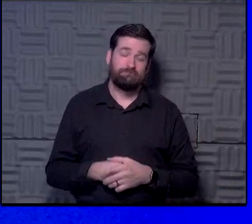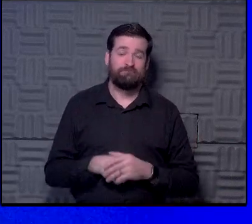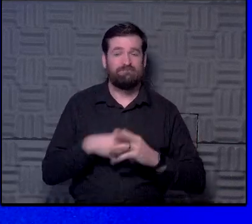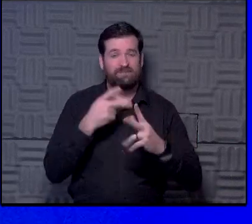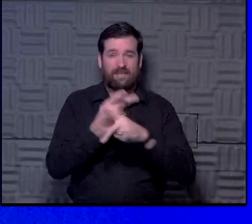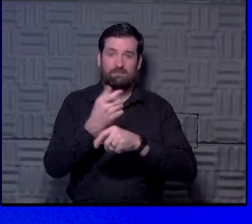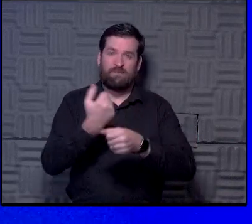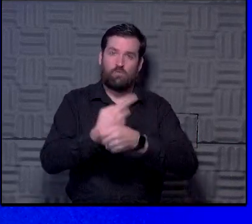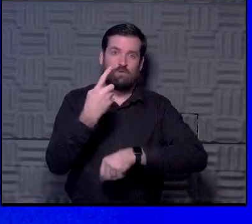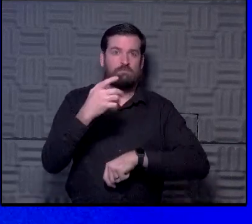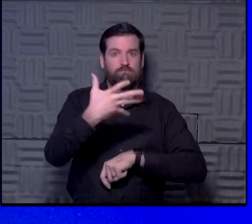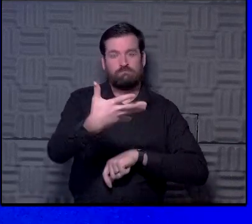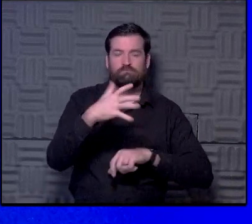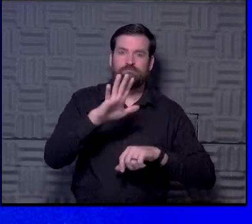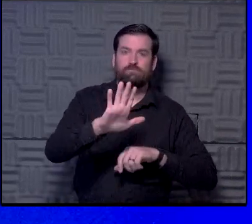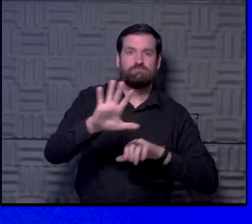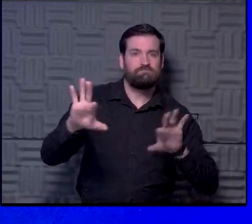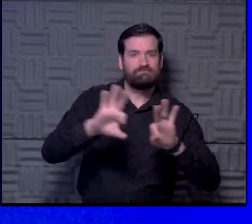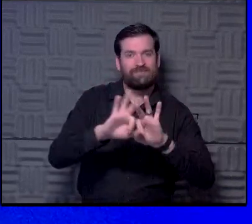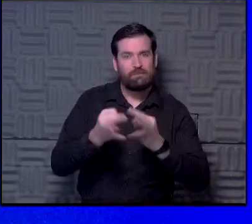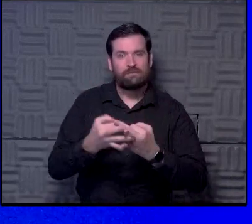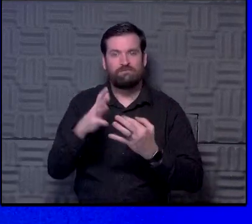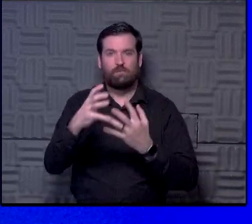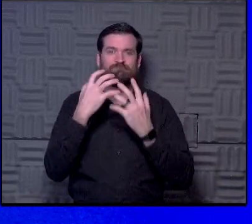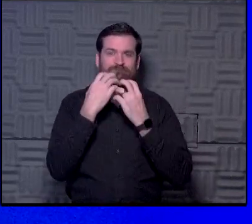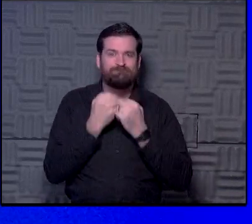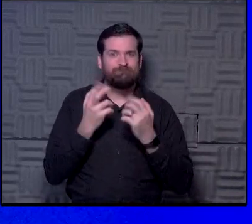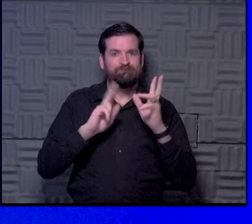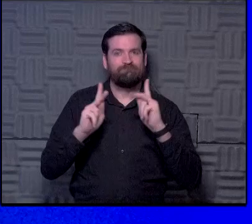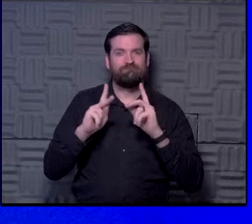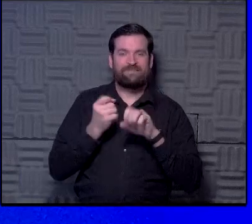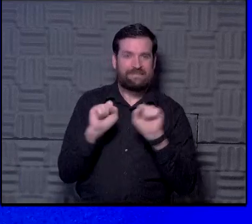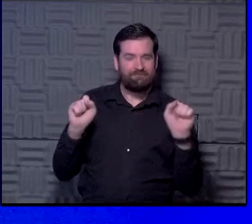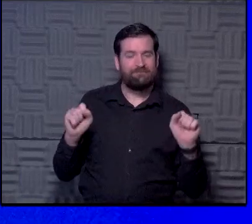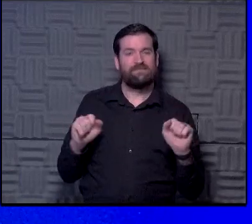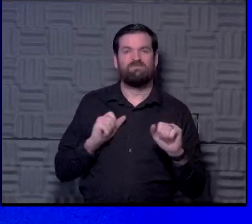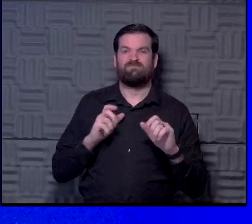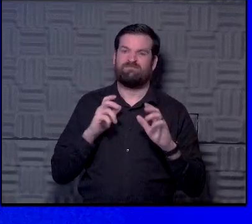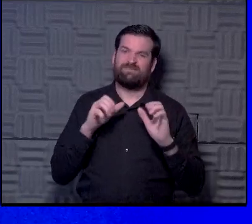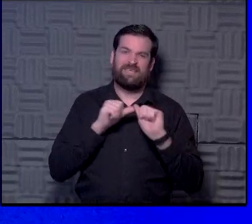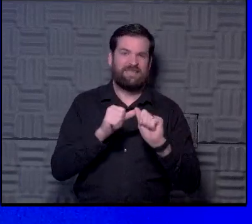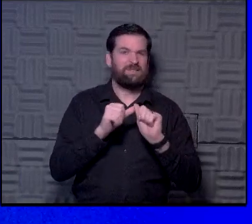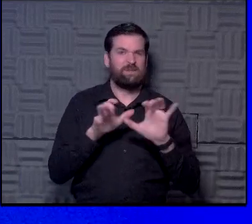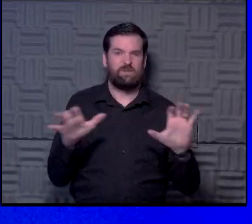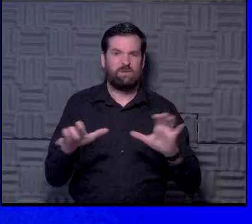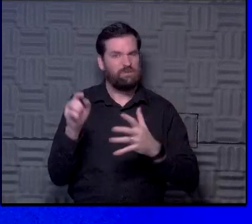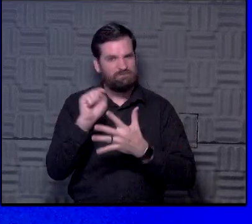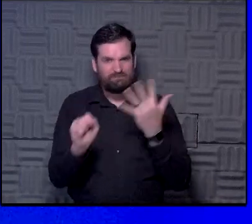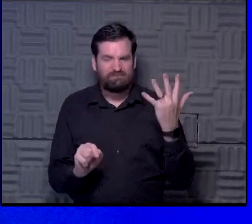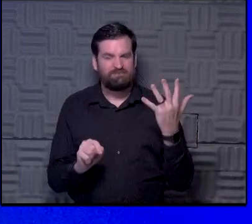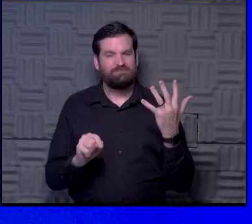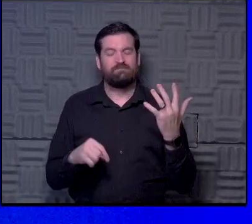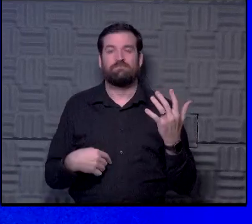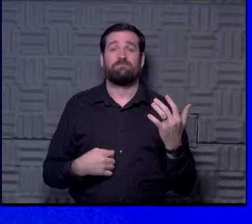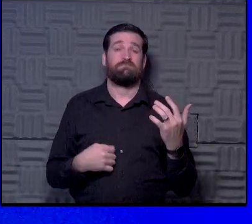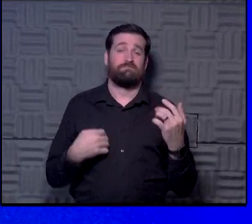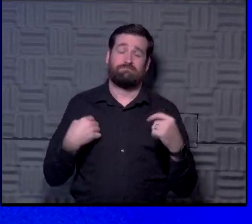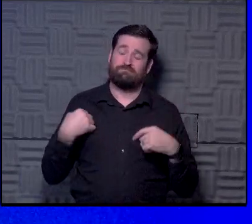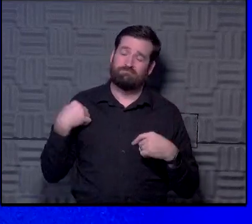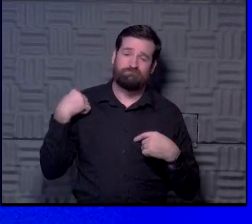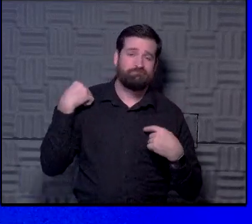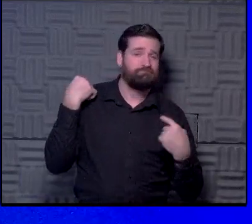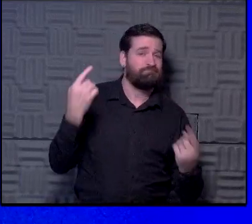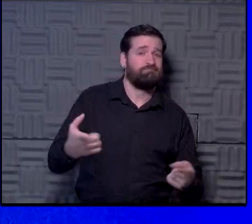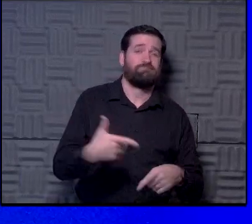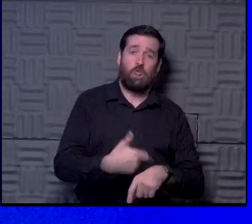your loved ones, your family safe. Keep doing those things that we're talking about. It has been a long road.